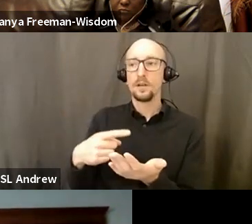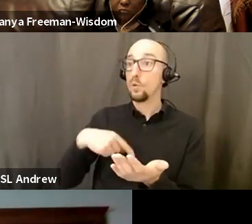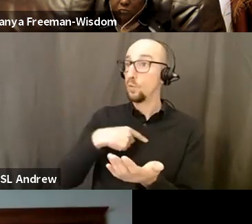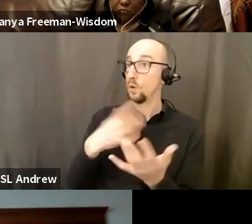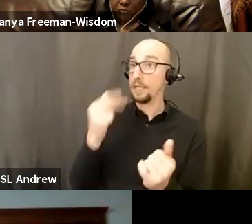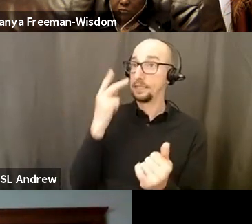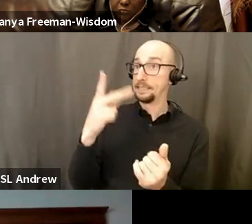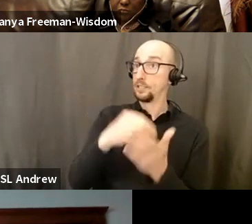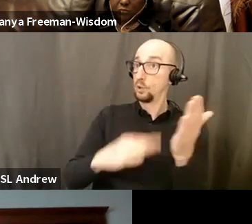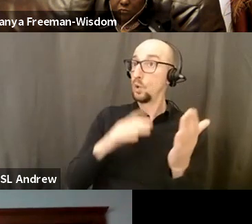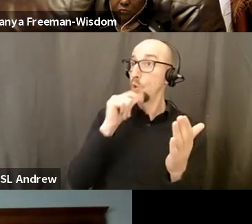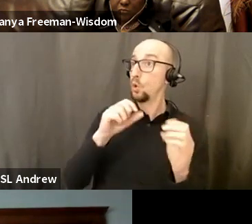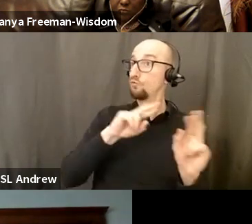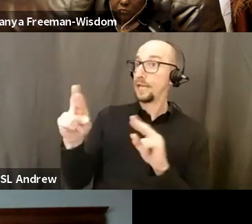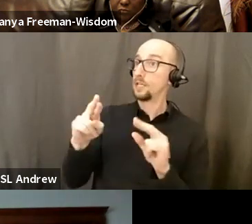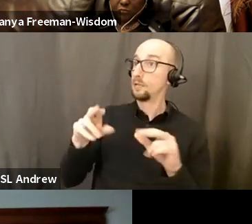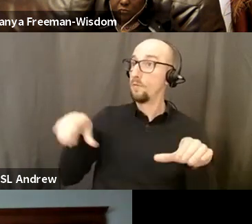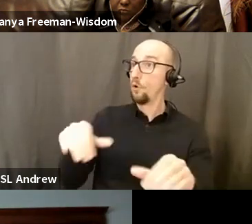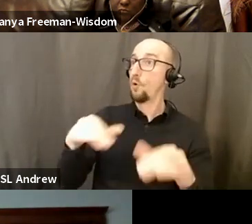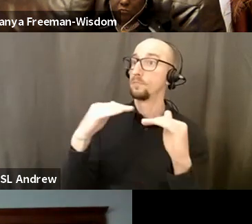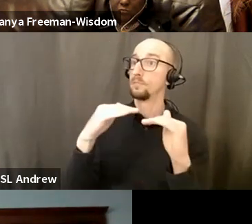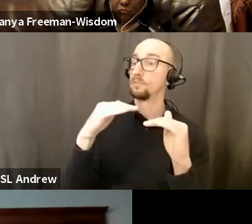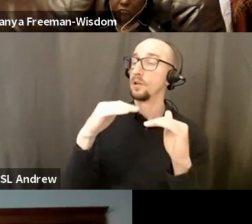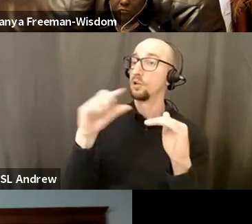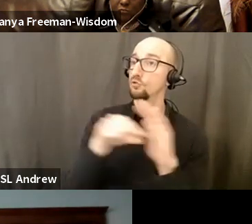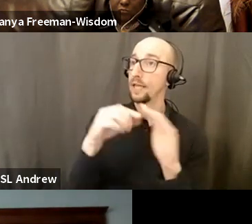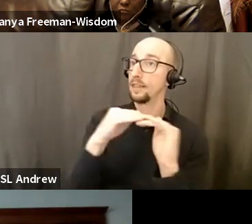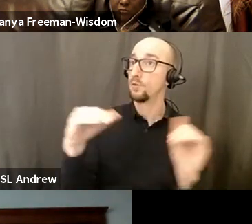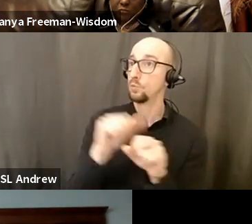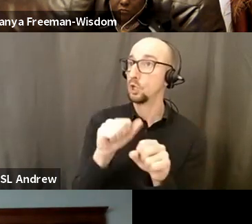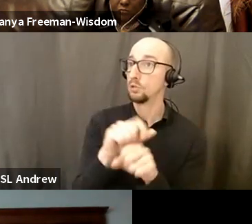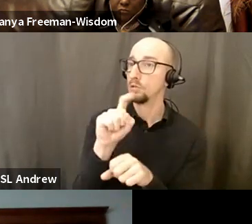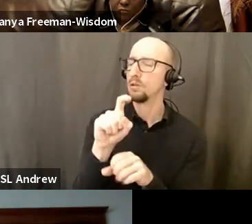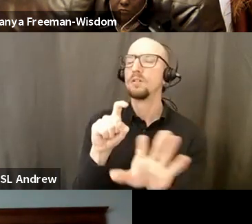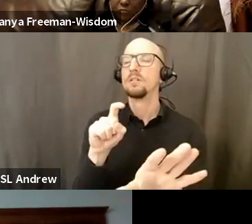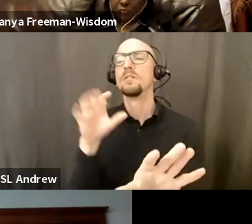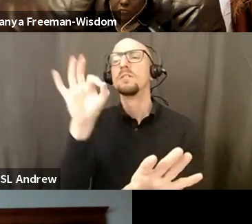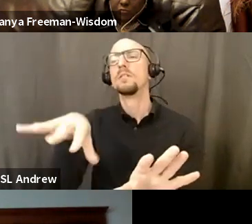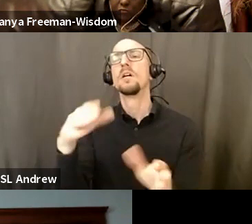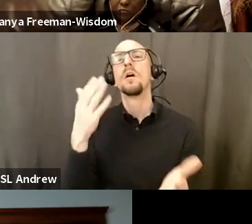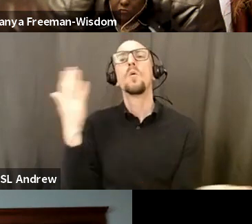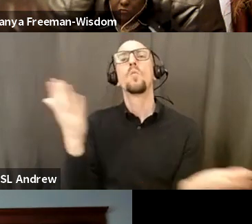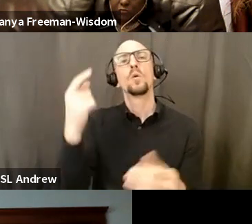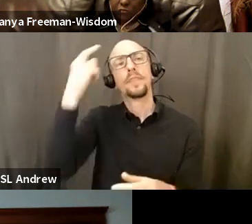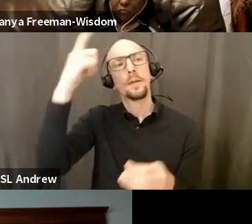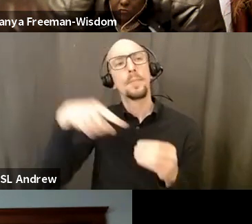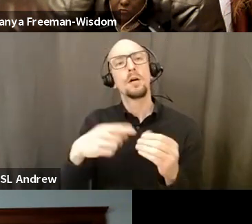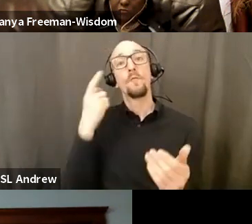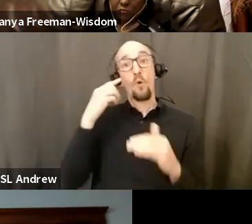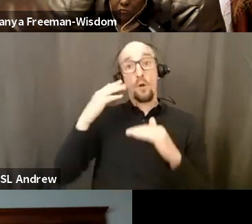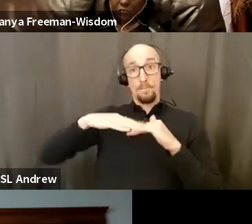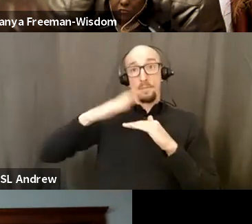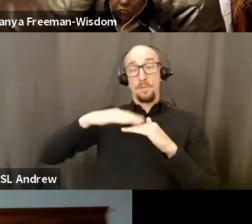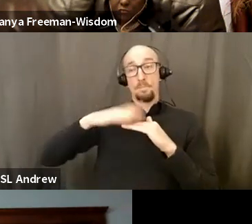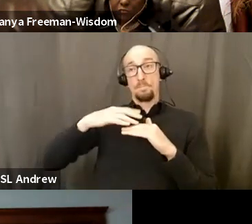work, what do you all think about for a minimum eligibility requirement to use GPA as